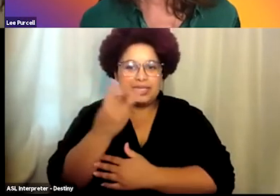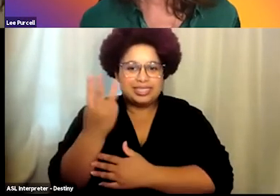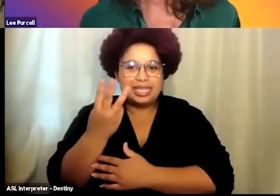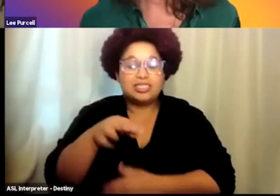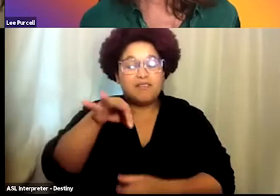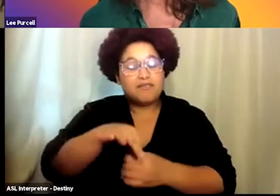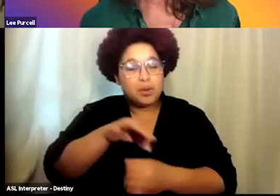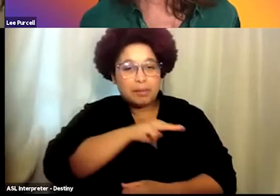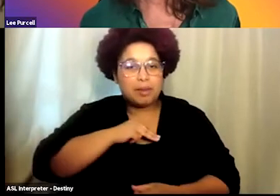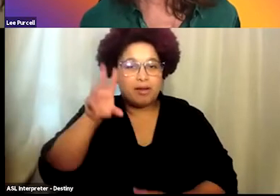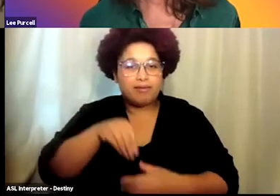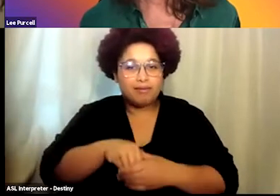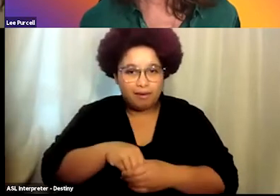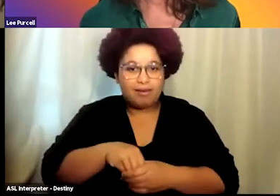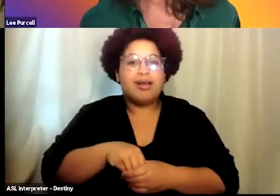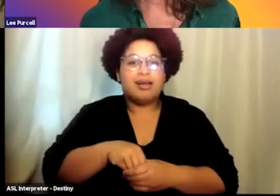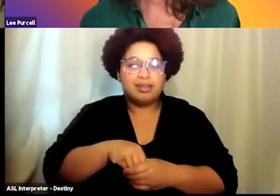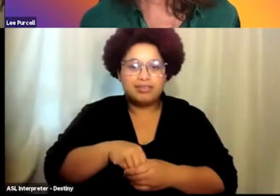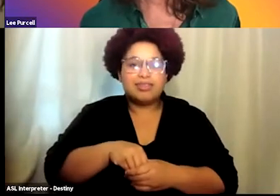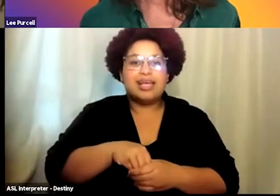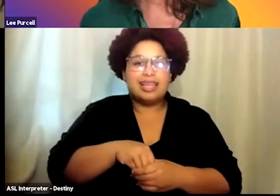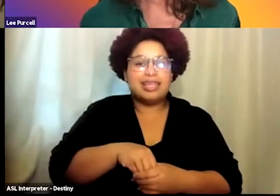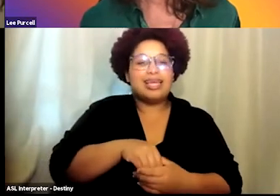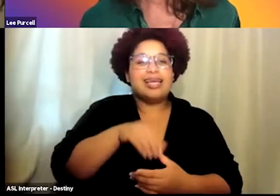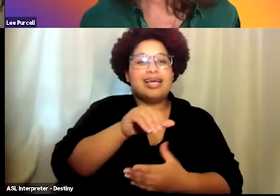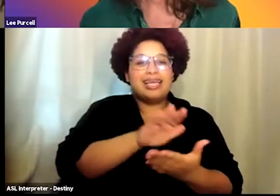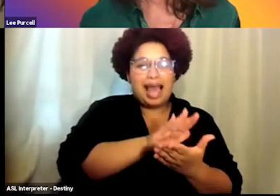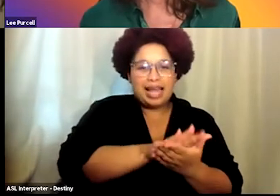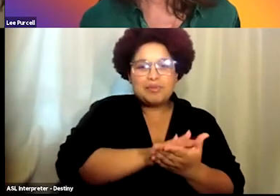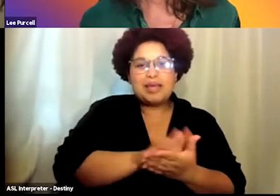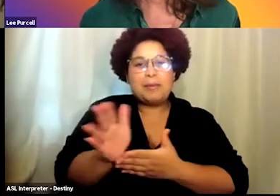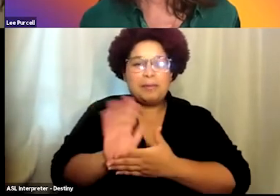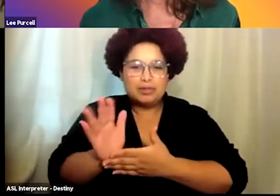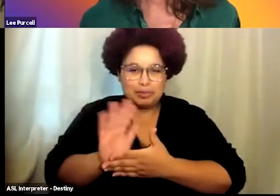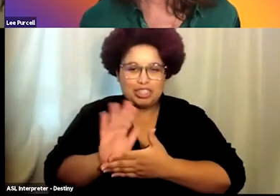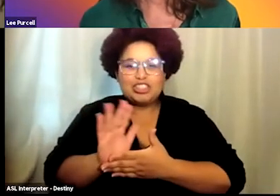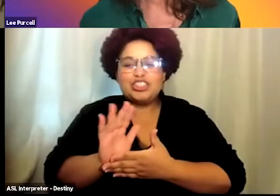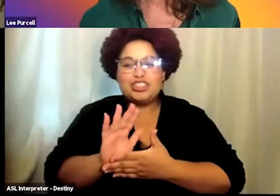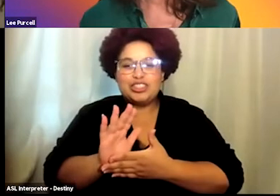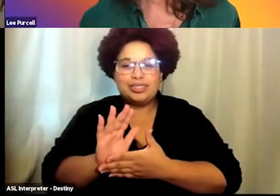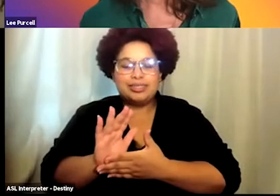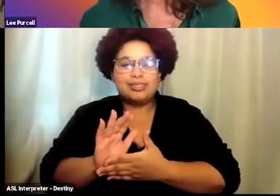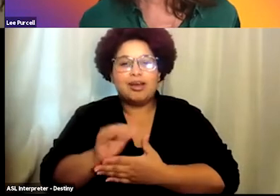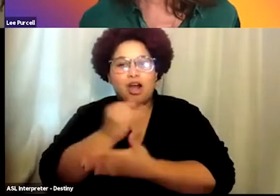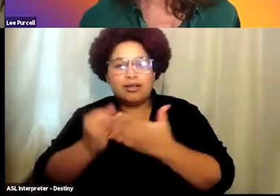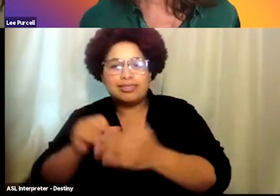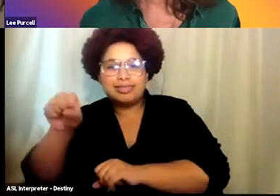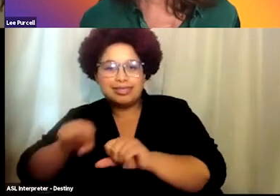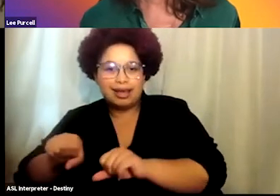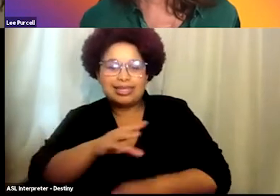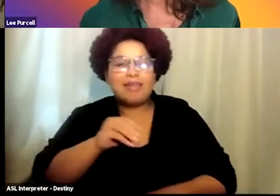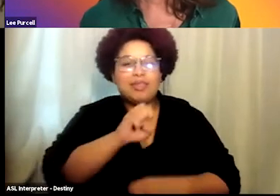member of the Academy of Motion Picture Arts and Sciences, Oscars, and also a voting member of the Academy of Television Arts and Sciences,